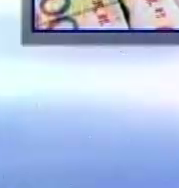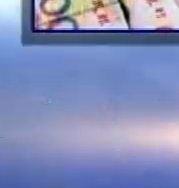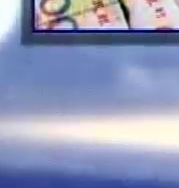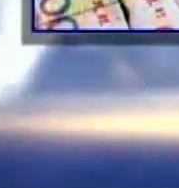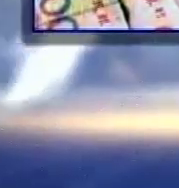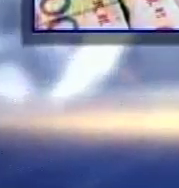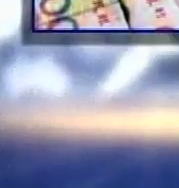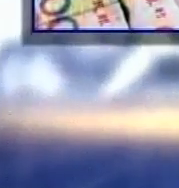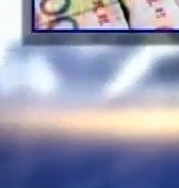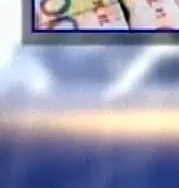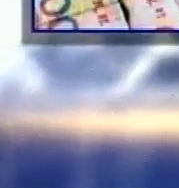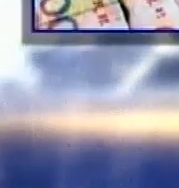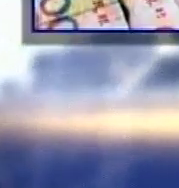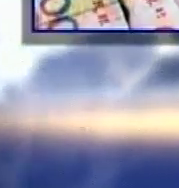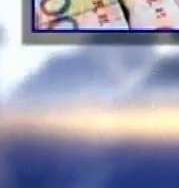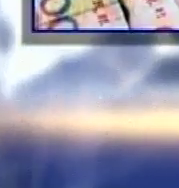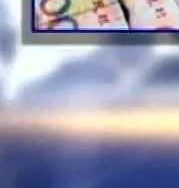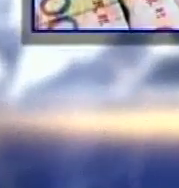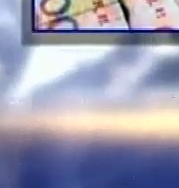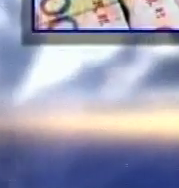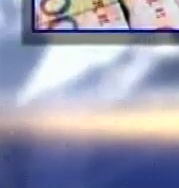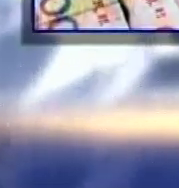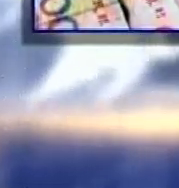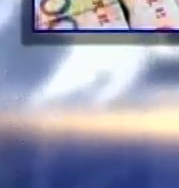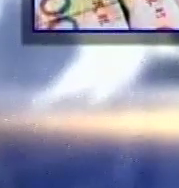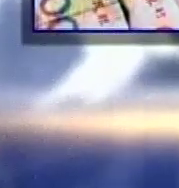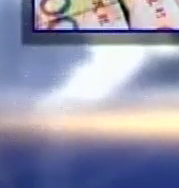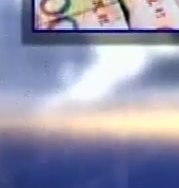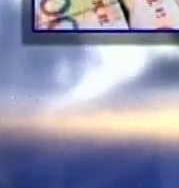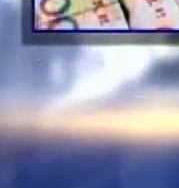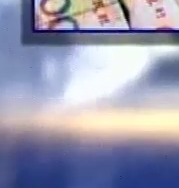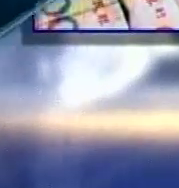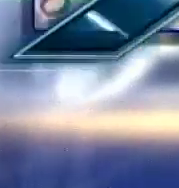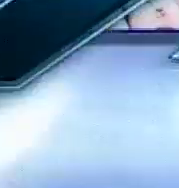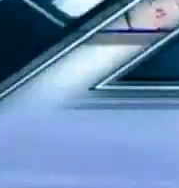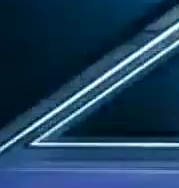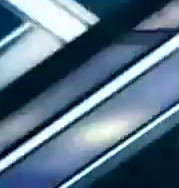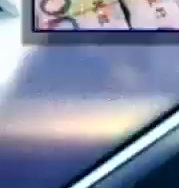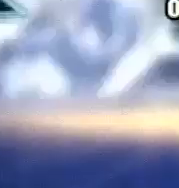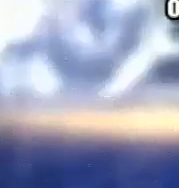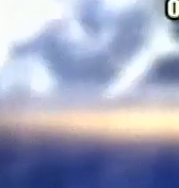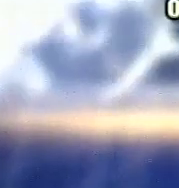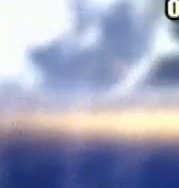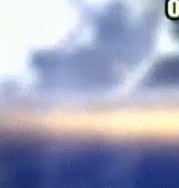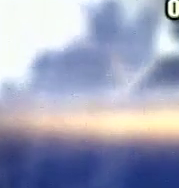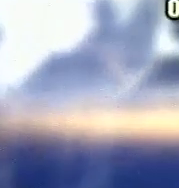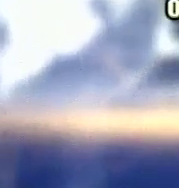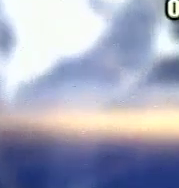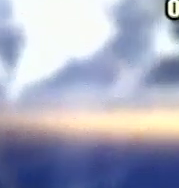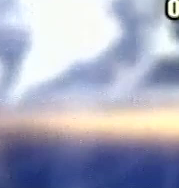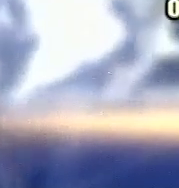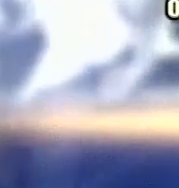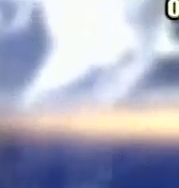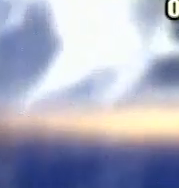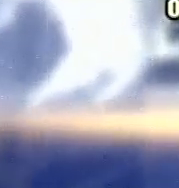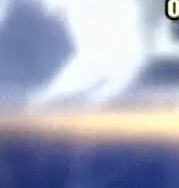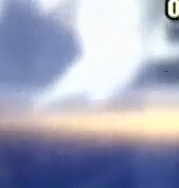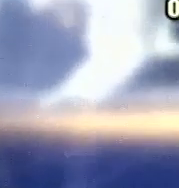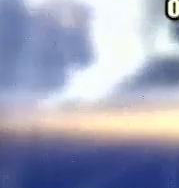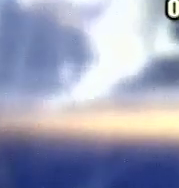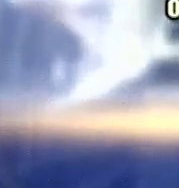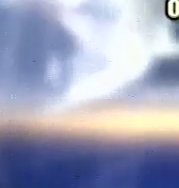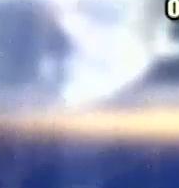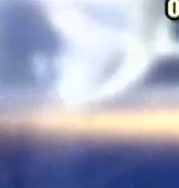Analysts said the widening trade gap may signal deeper economic issues that China will need to address. Remember, you can send us an email or join us